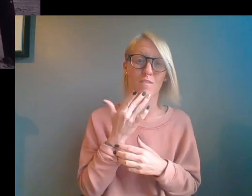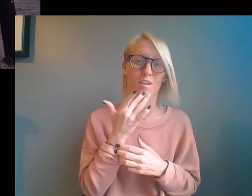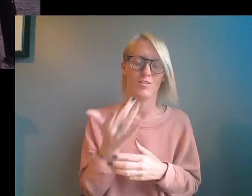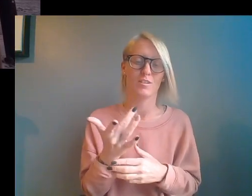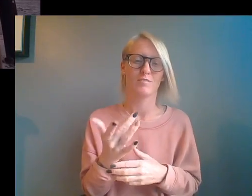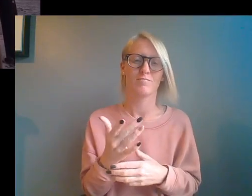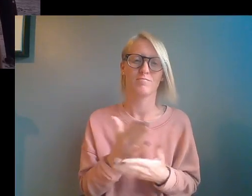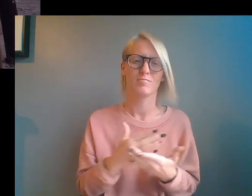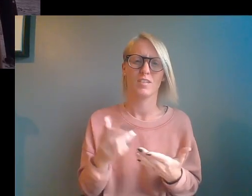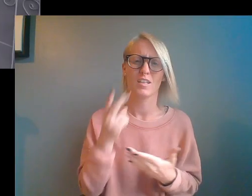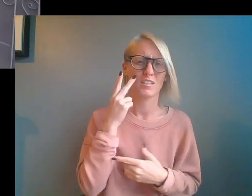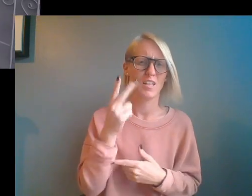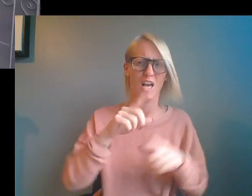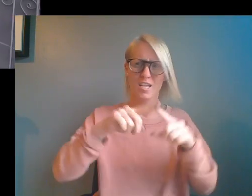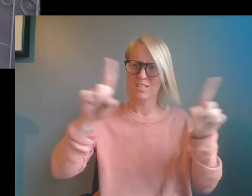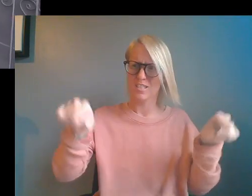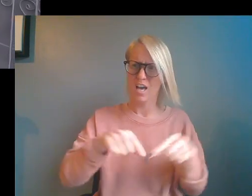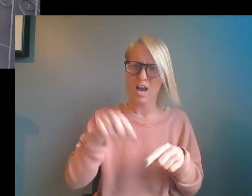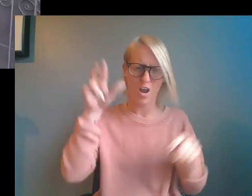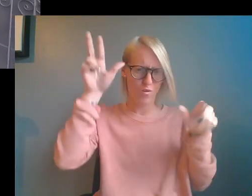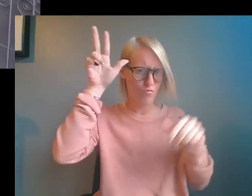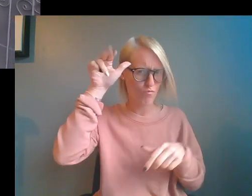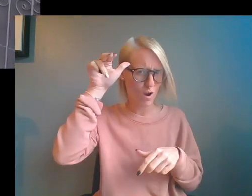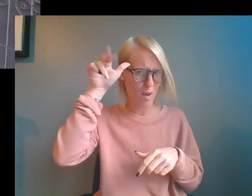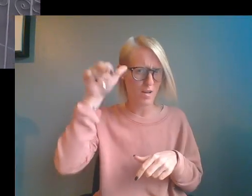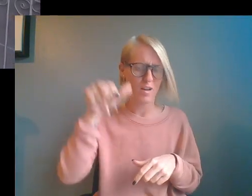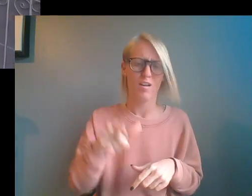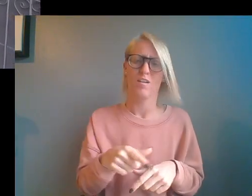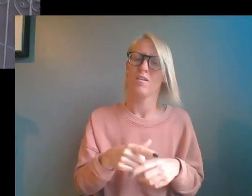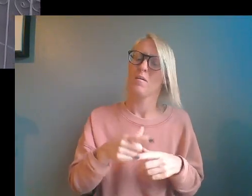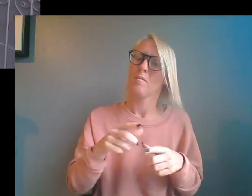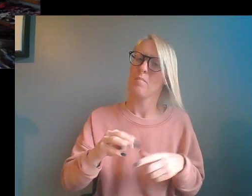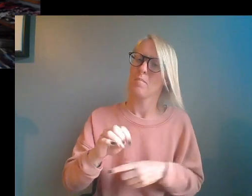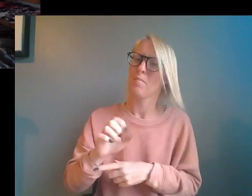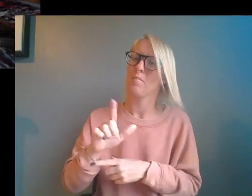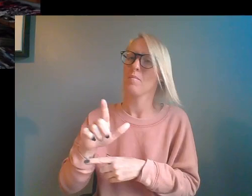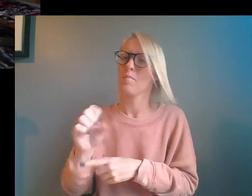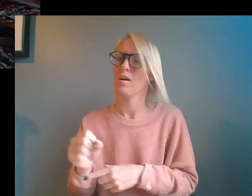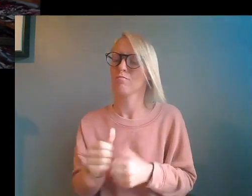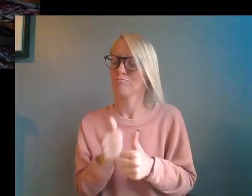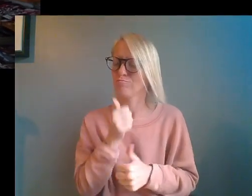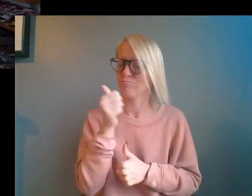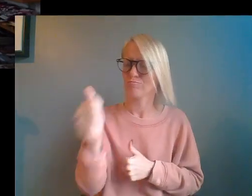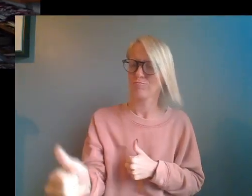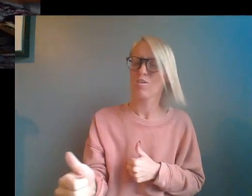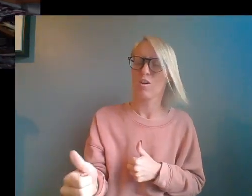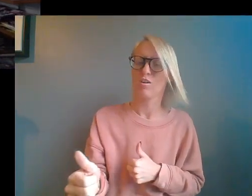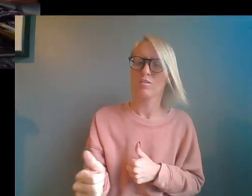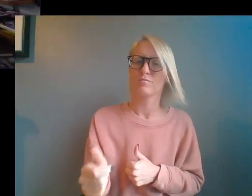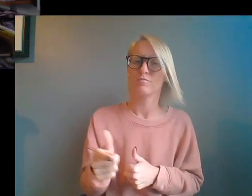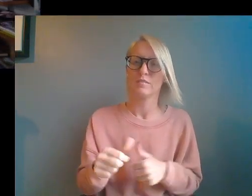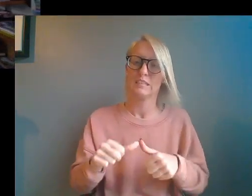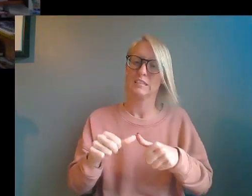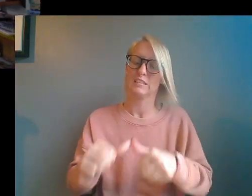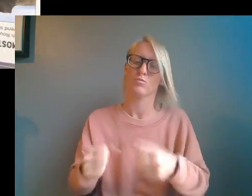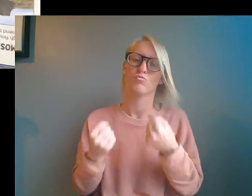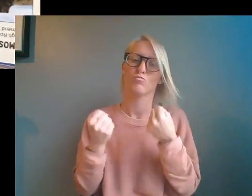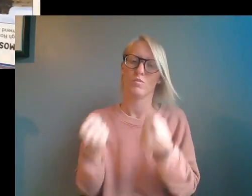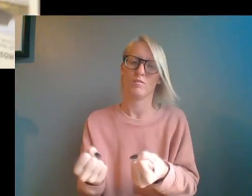Rabbit sign all the way to Chicago with mileage noting how far you are from the Jackrabbit Trading Post as you continue your drive.